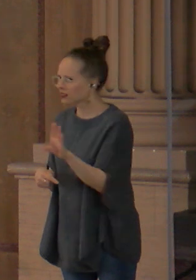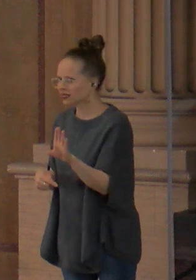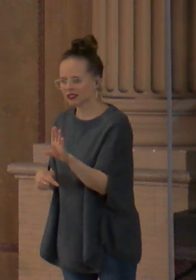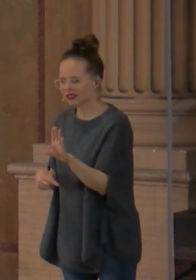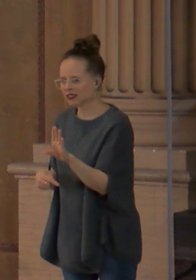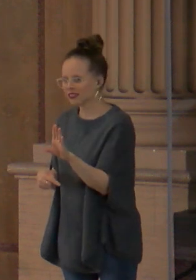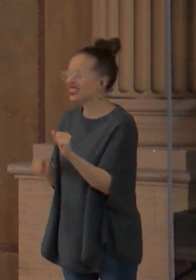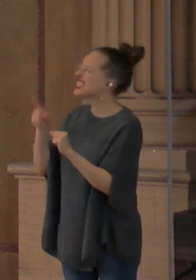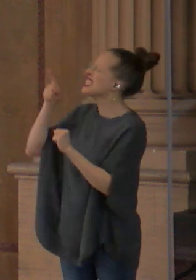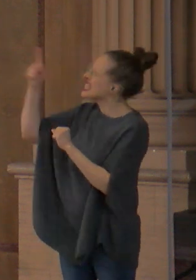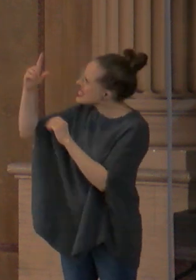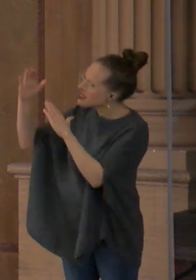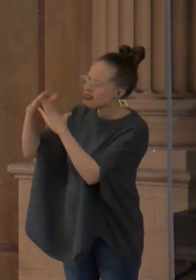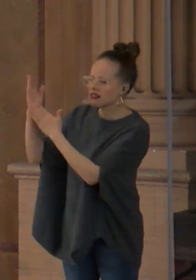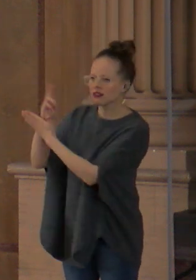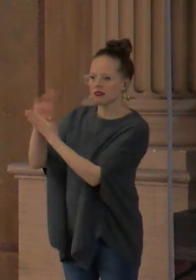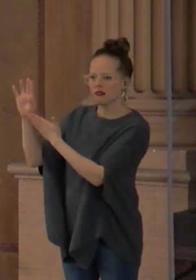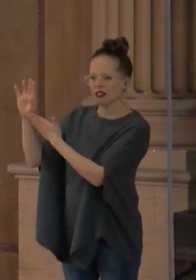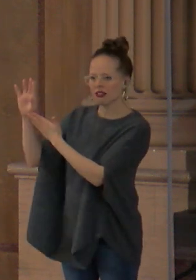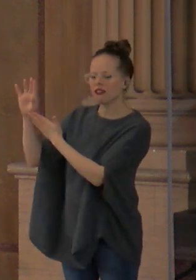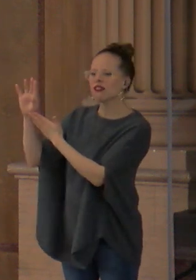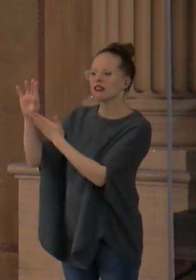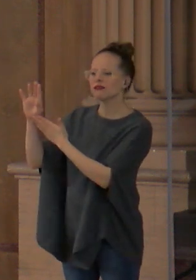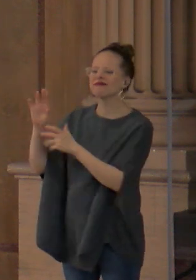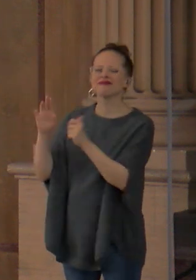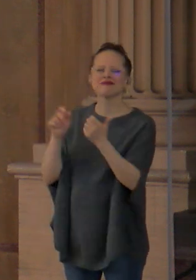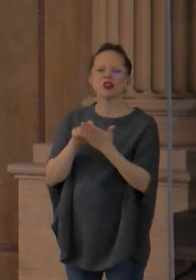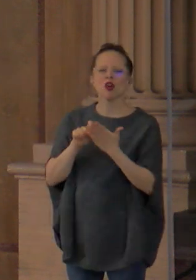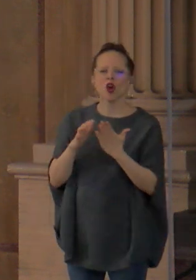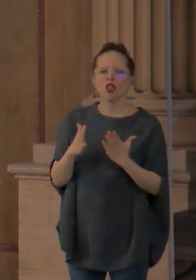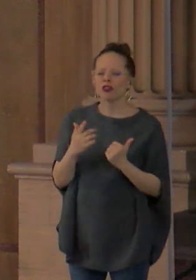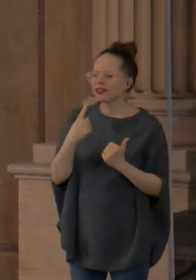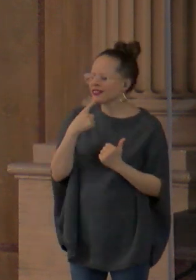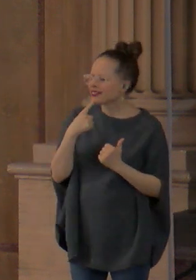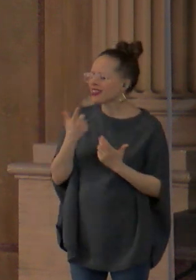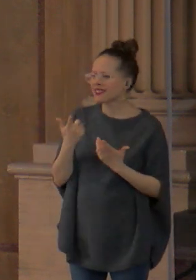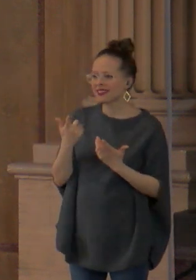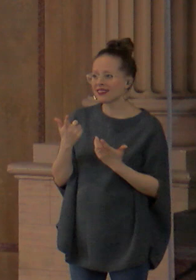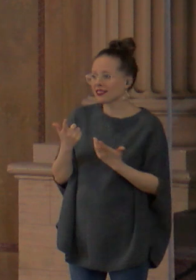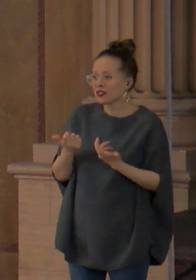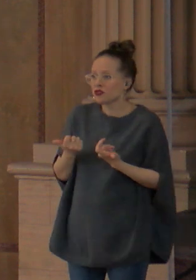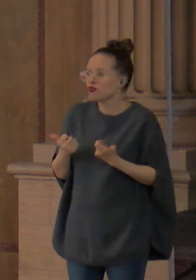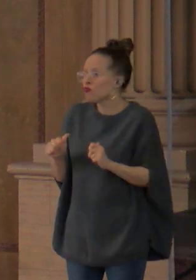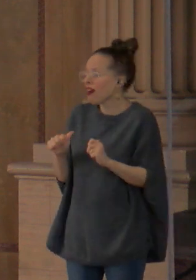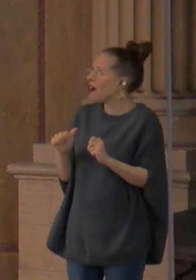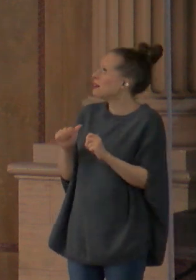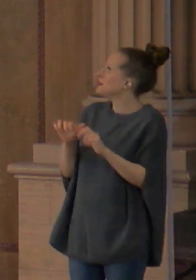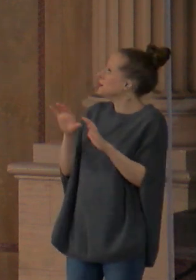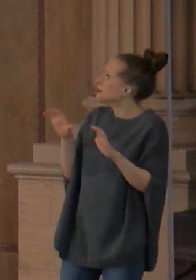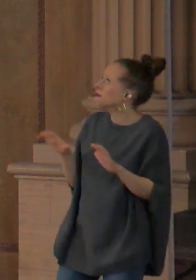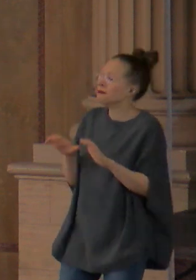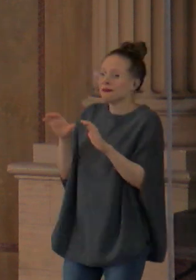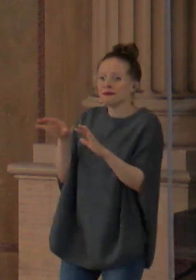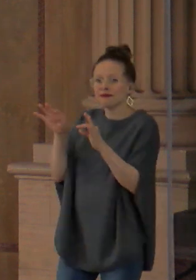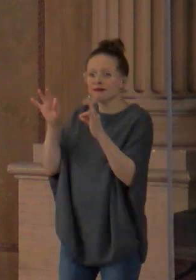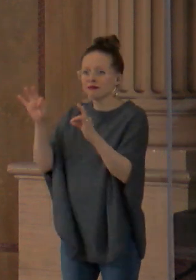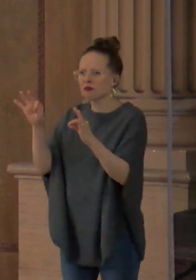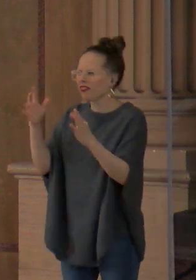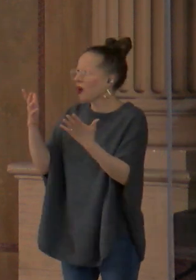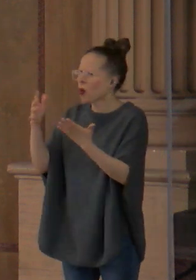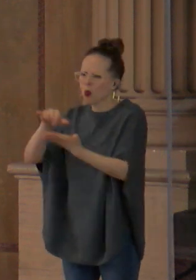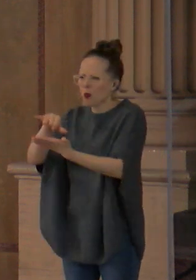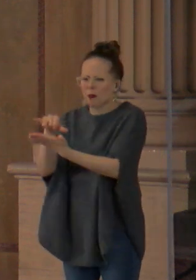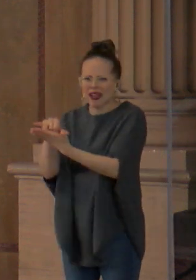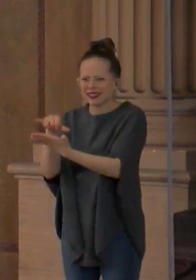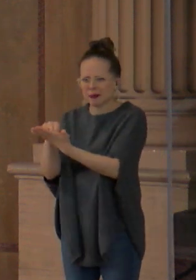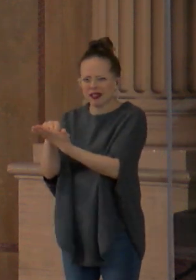Arthur Pink writes, Because God is holy, acceptance with him on the ground of creature doings is utterly impossible. A fallen creature could sooner